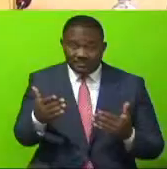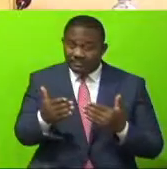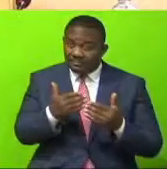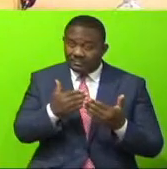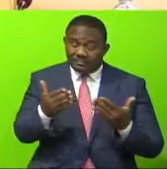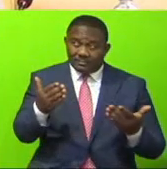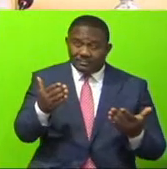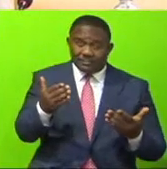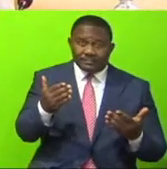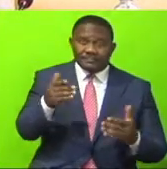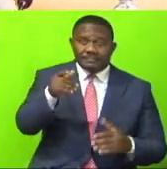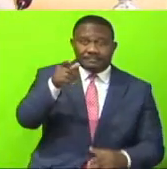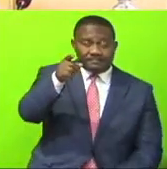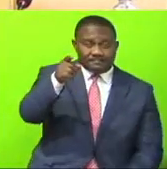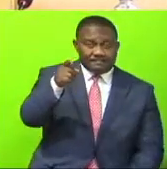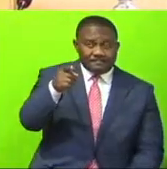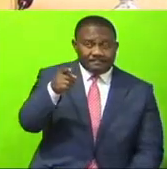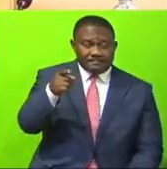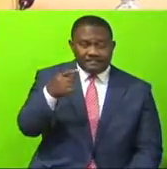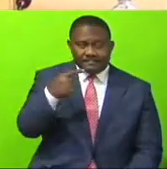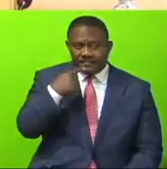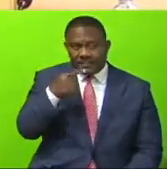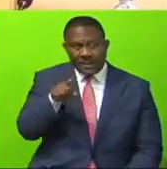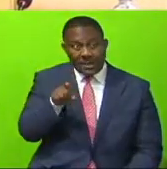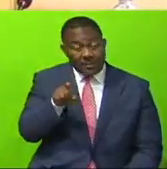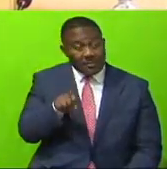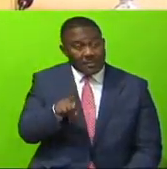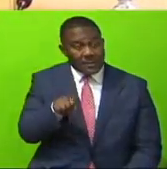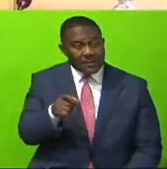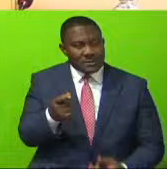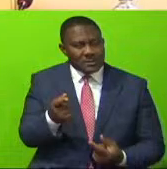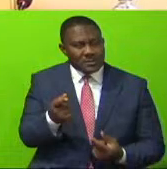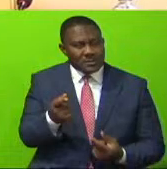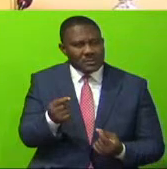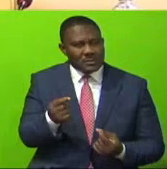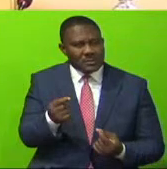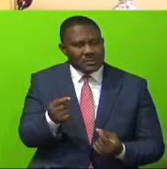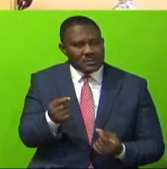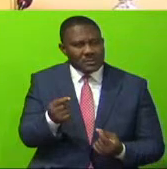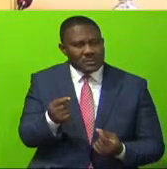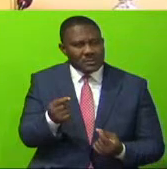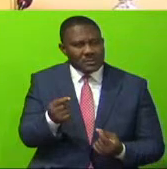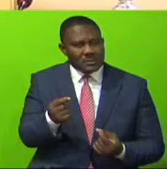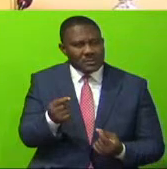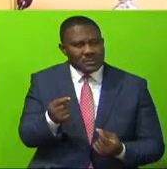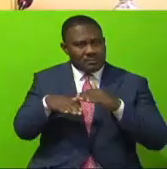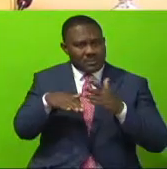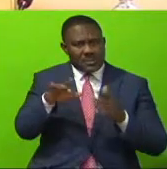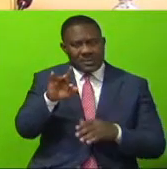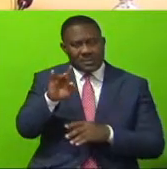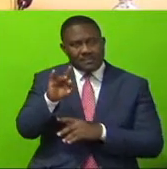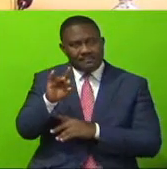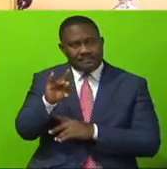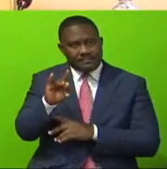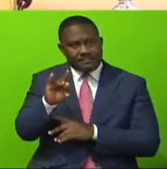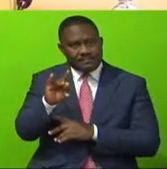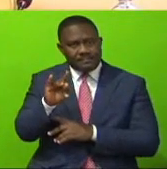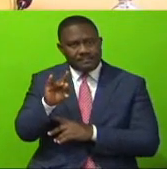needs to do is to come under Standing Order 18 and